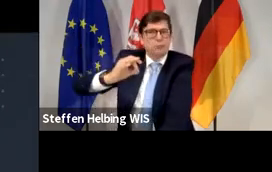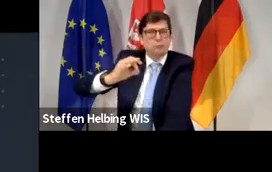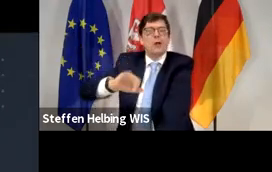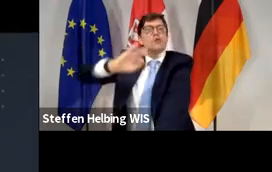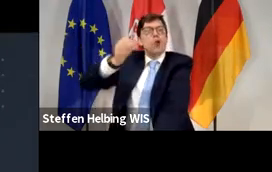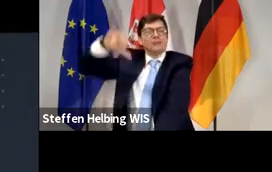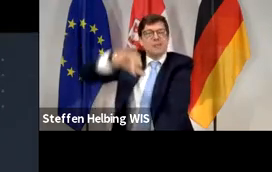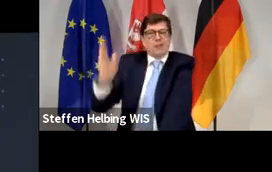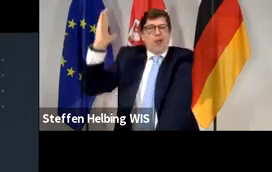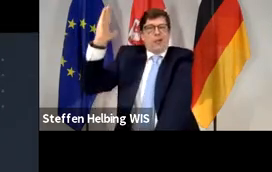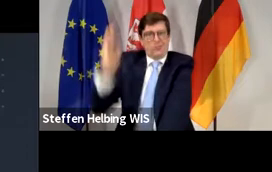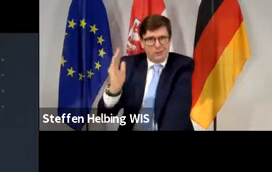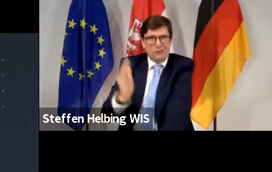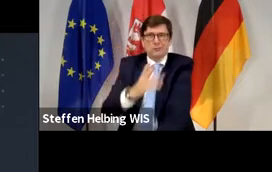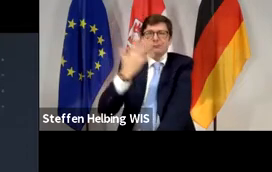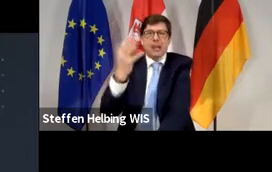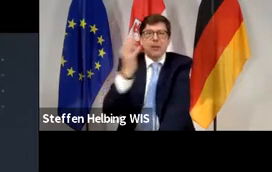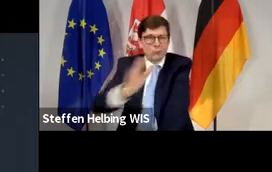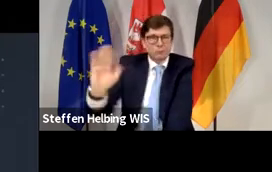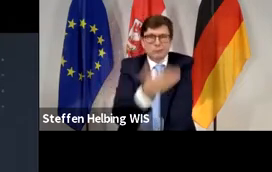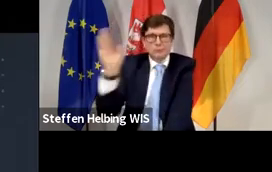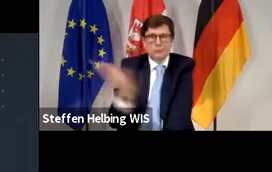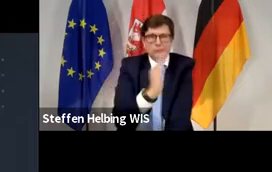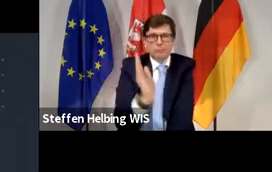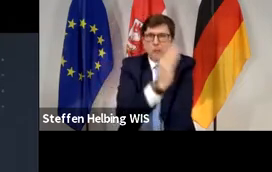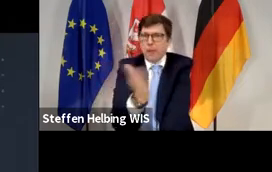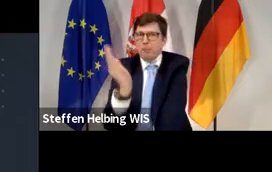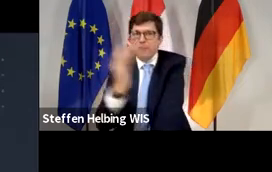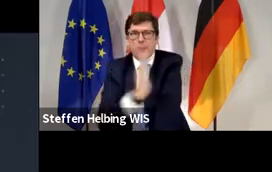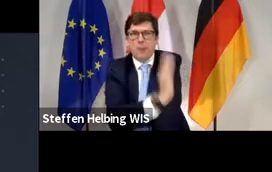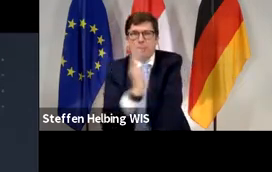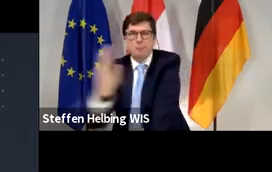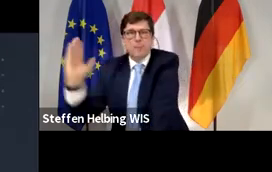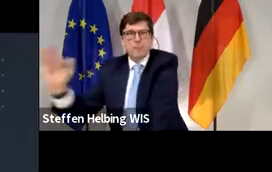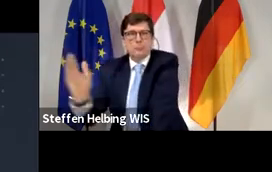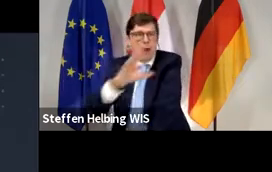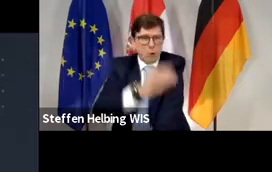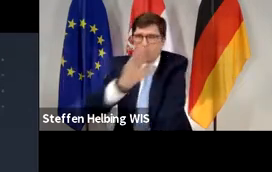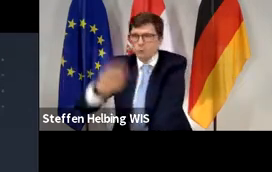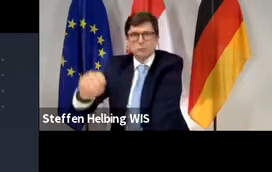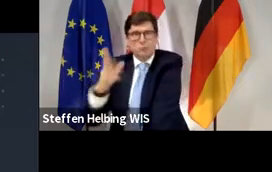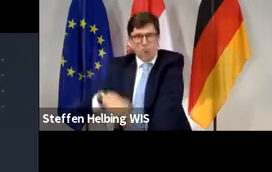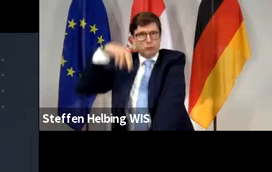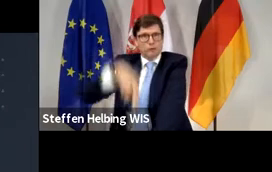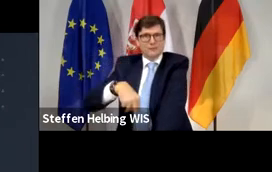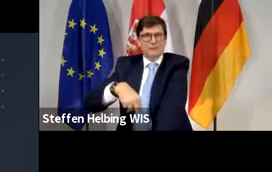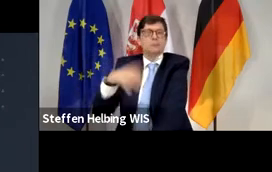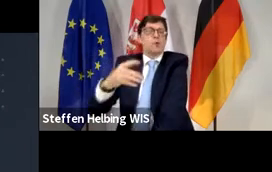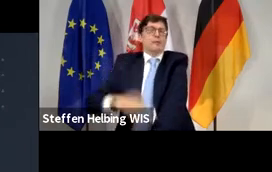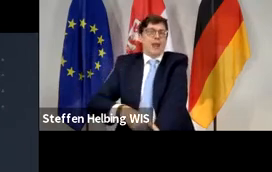you call the doctor, you want to see his mimics, you want to see his face, how he act. So this is very, very